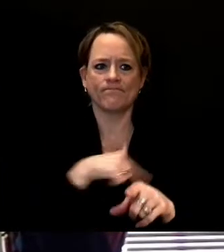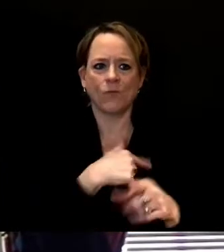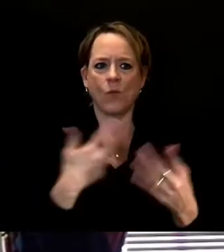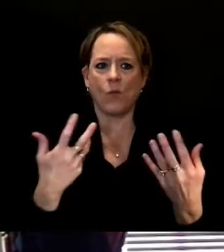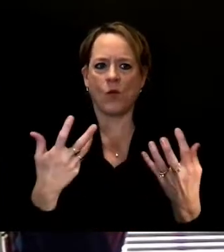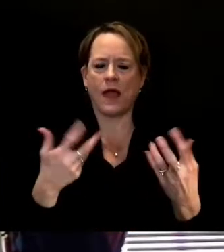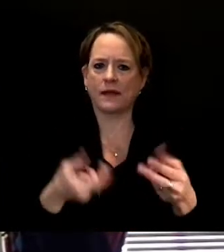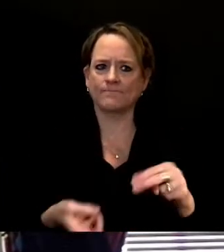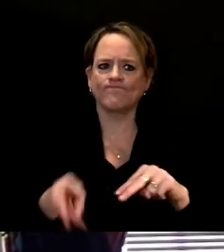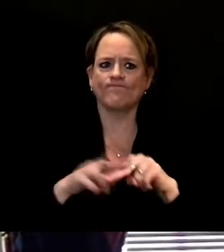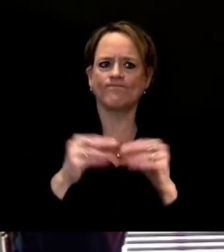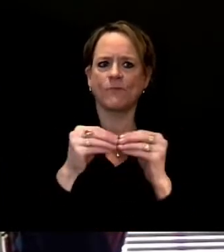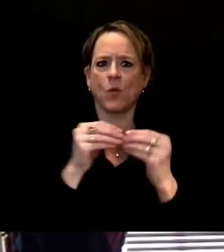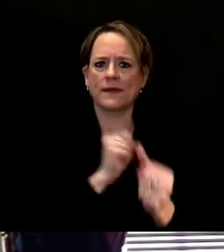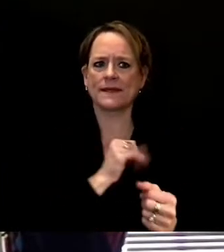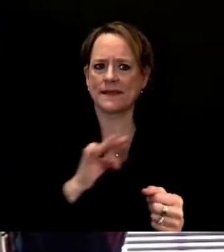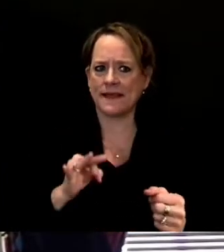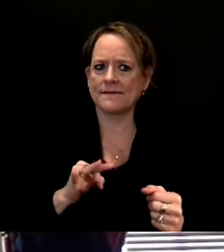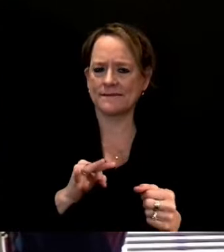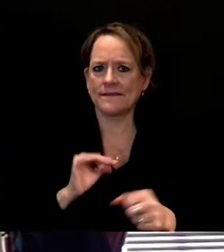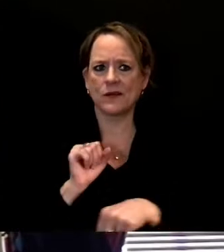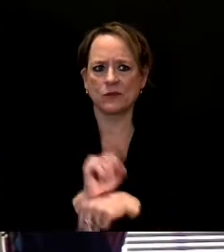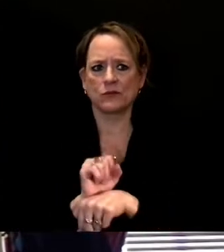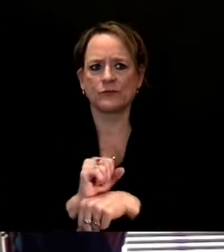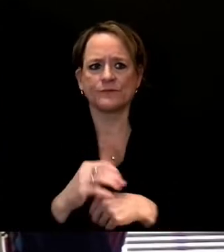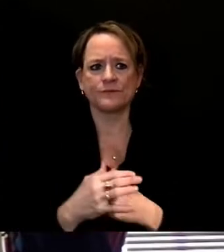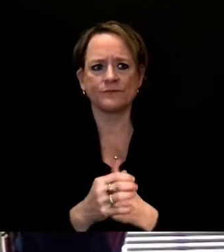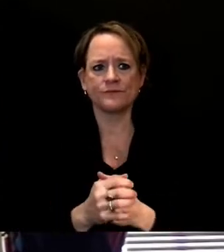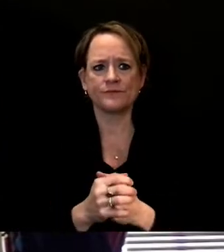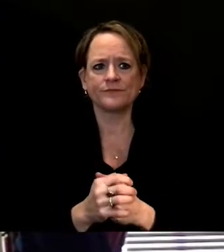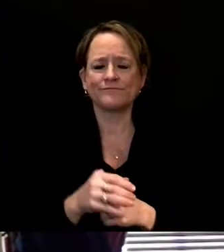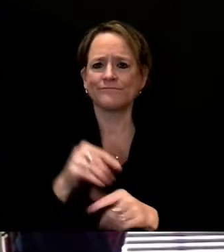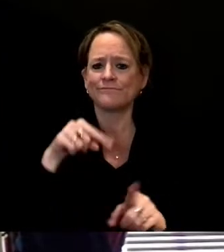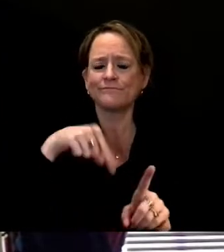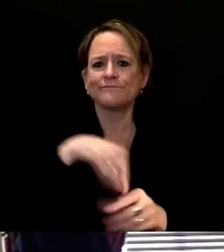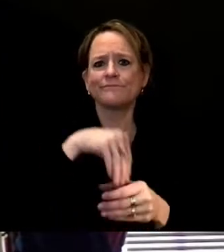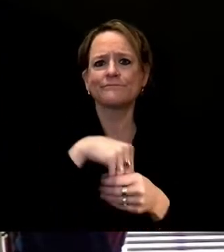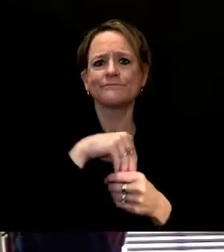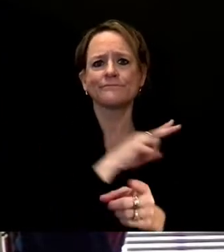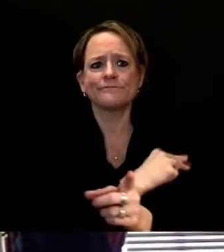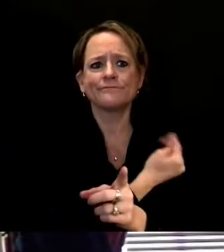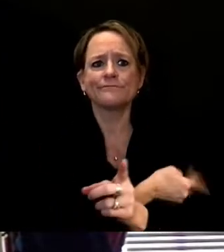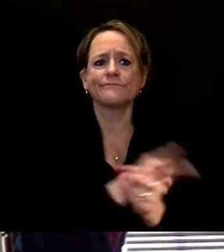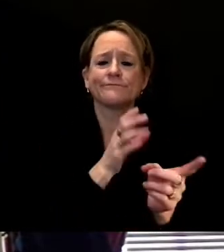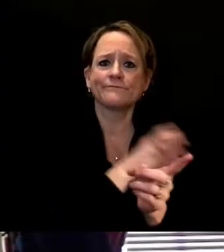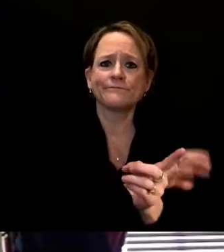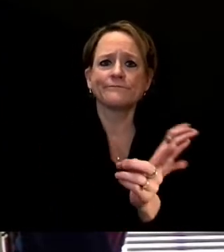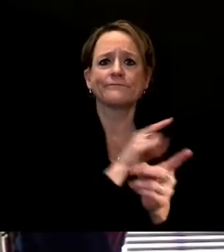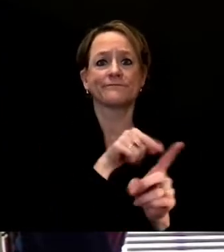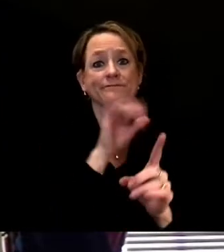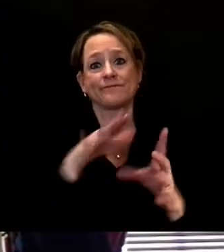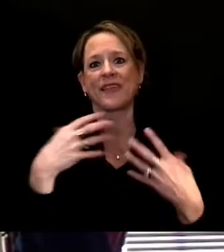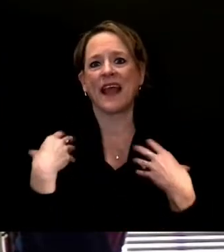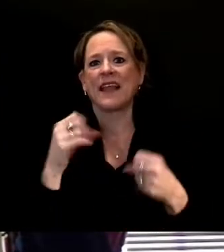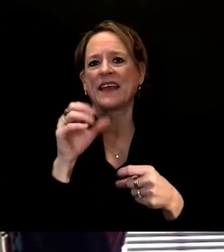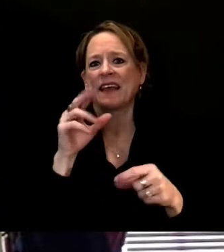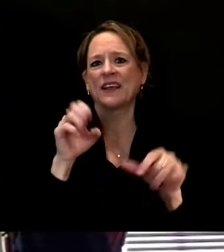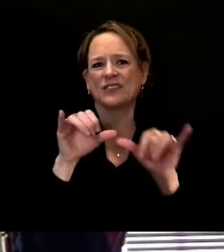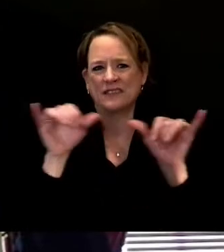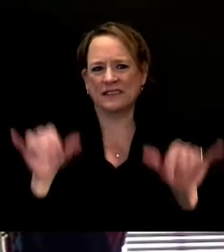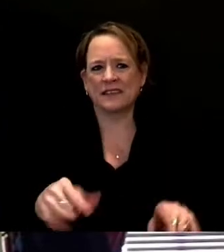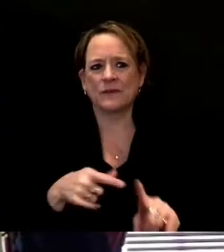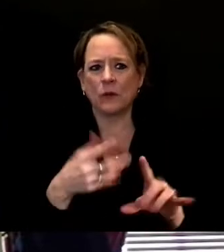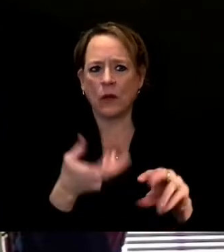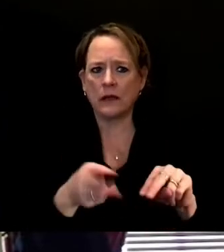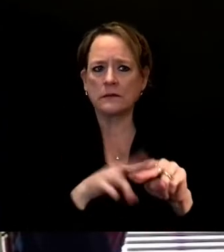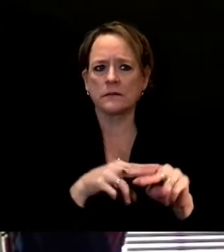healthcare workforce, hospitals, and other healthcare systems. Omicron is now the dominant strain of COVID-19.